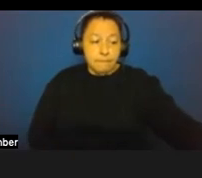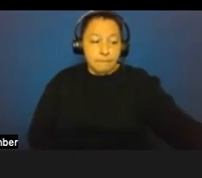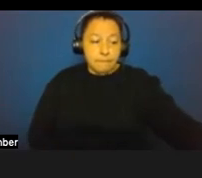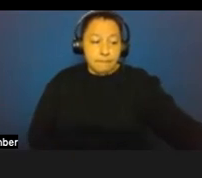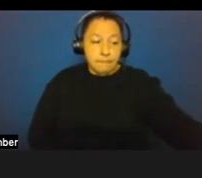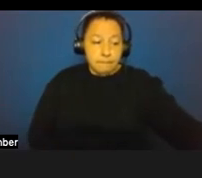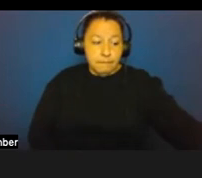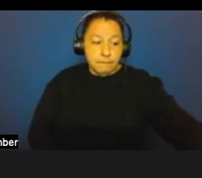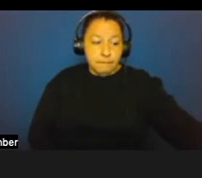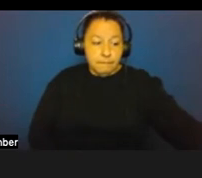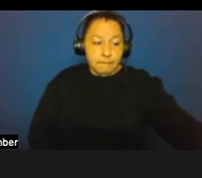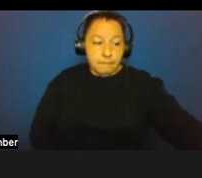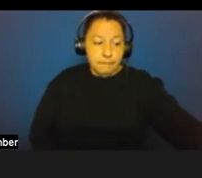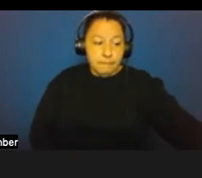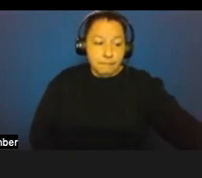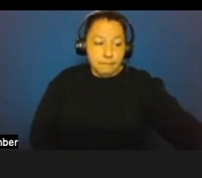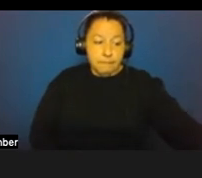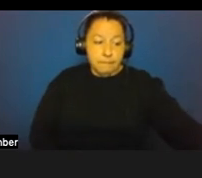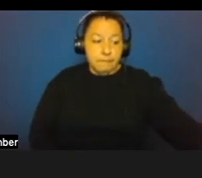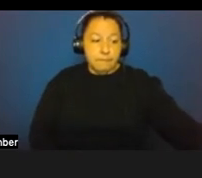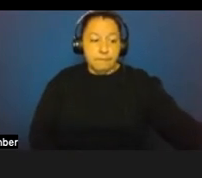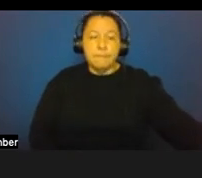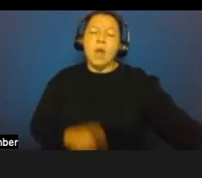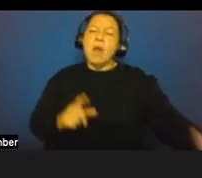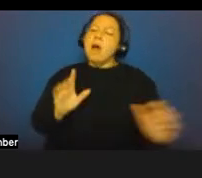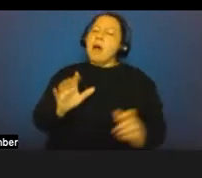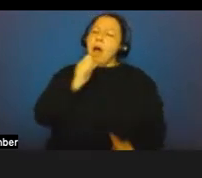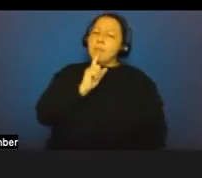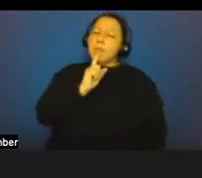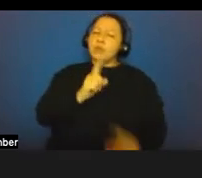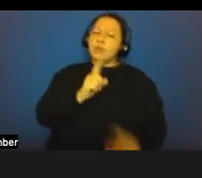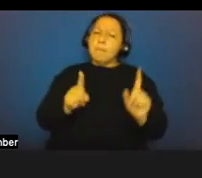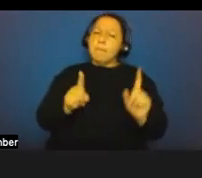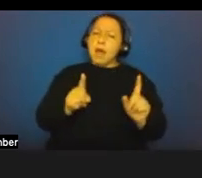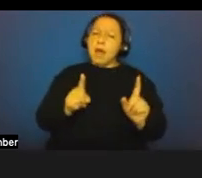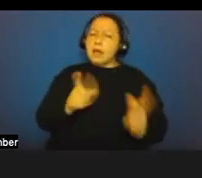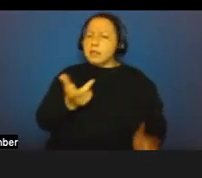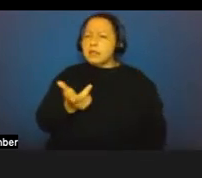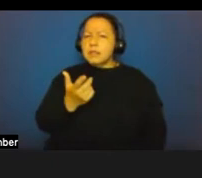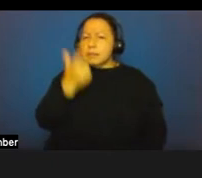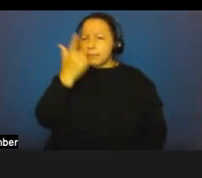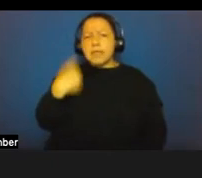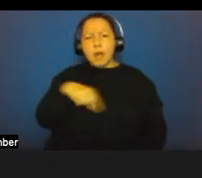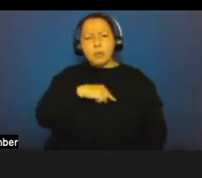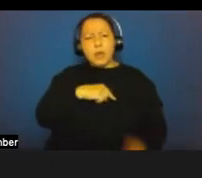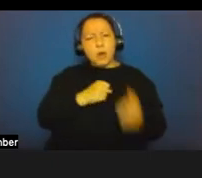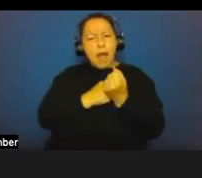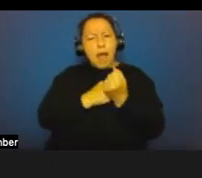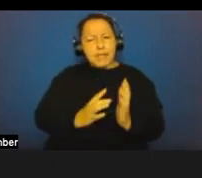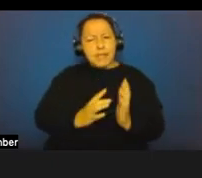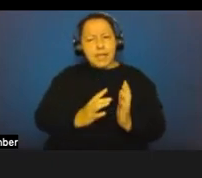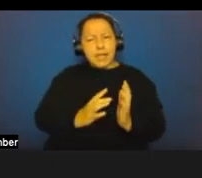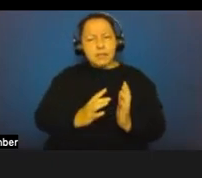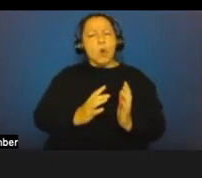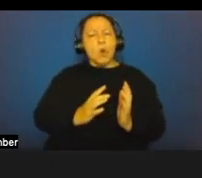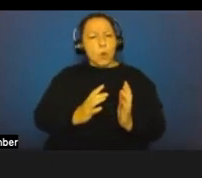Well, I guess I'm not sure, but as far as, since we are advocates, we're technically mandated